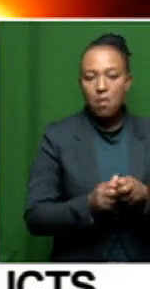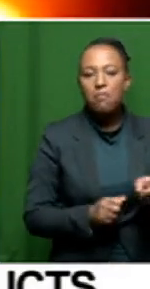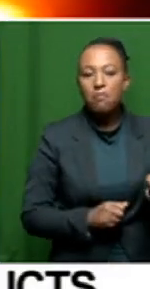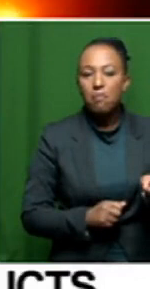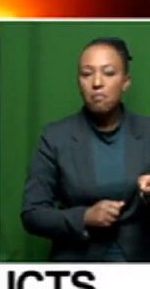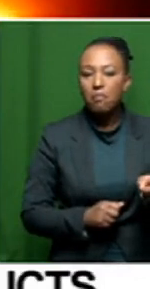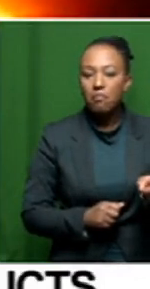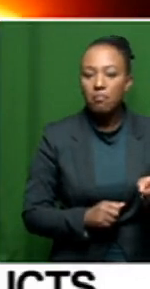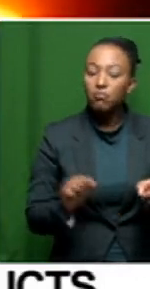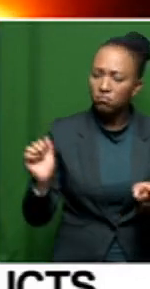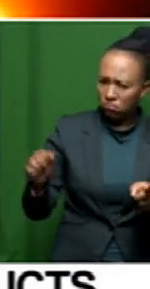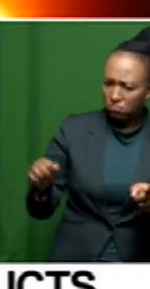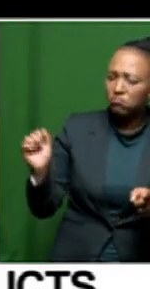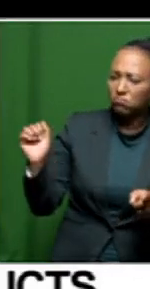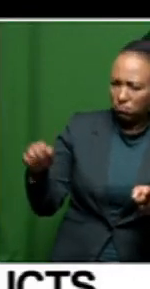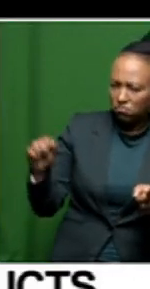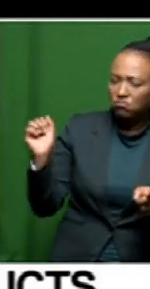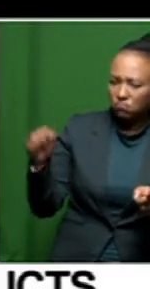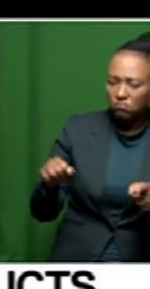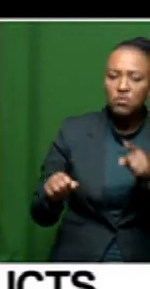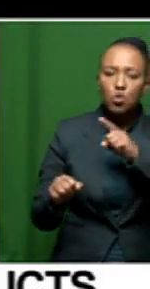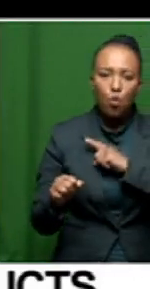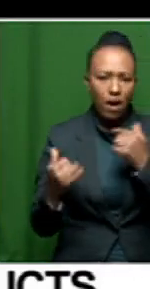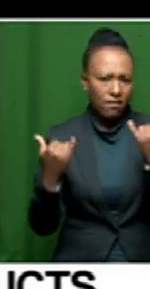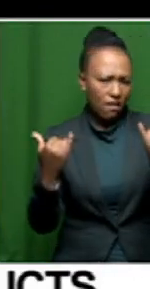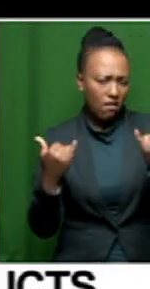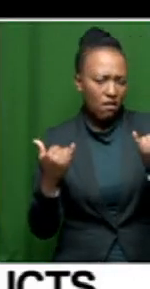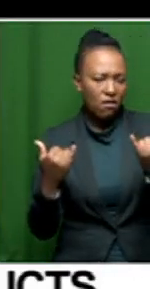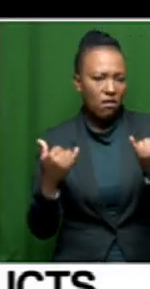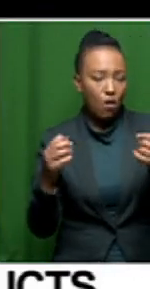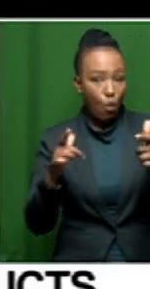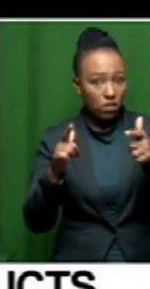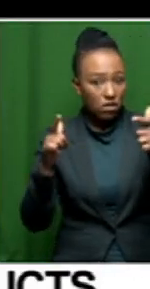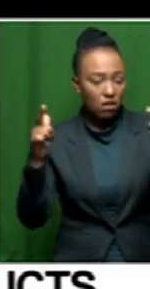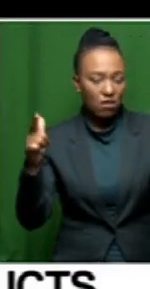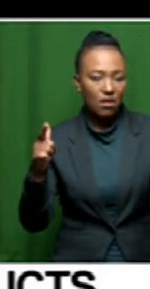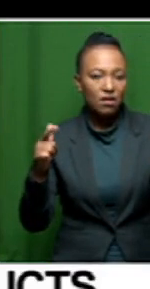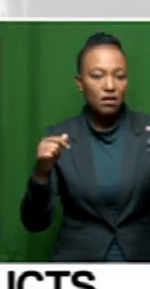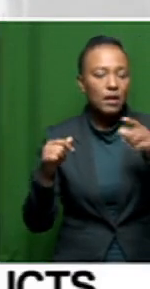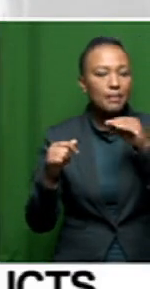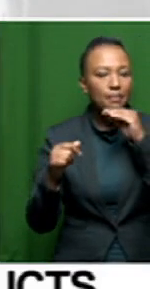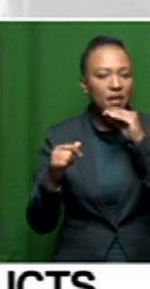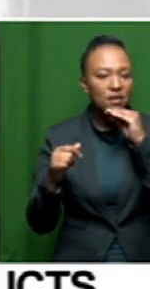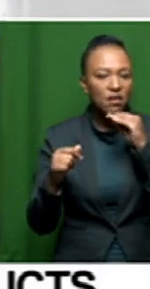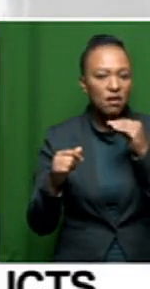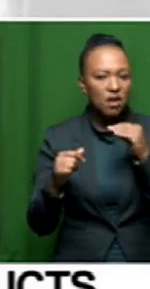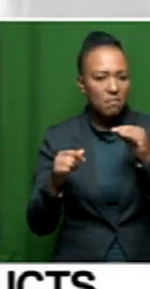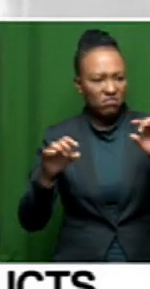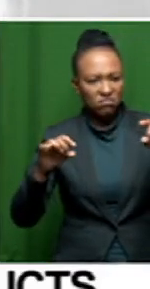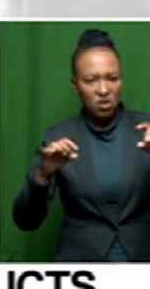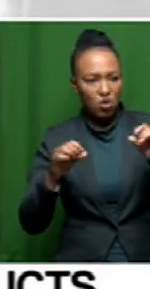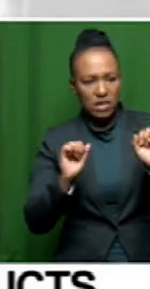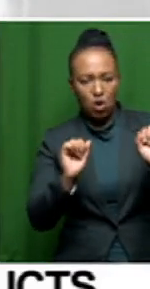Ms. Ngwenya? Because using and drawing on the analogy that you just used, that this is not yours and my